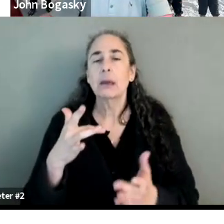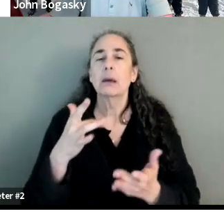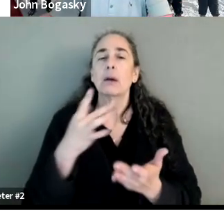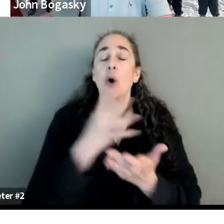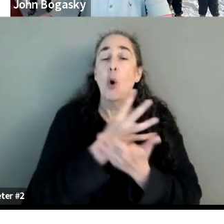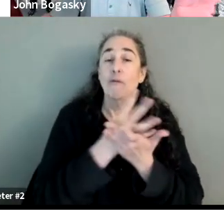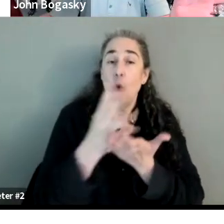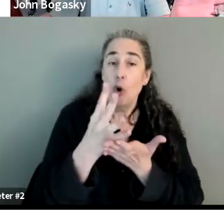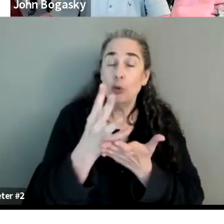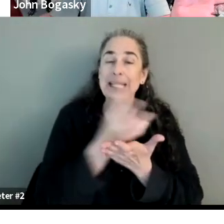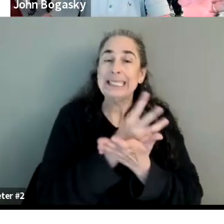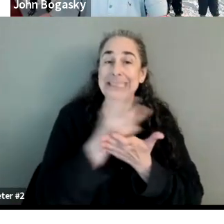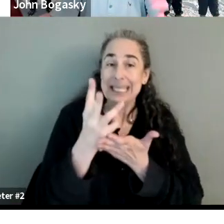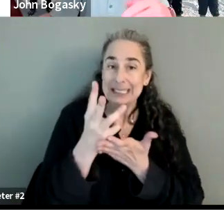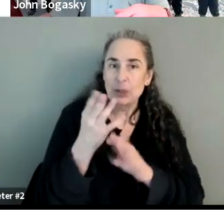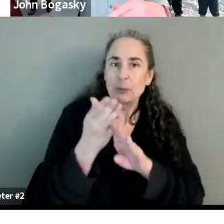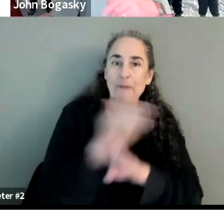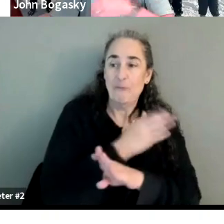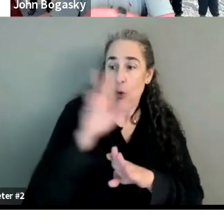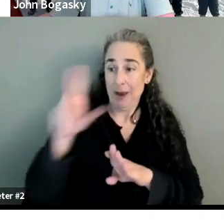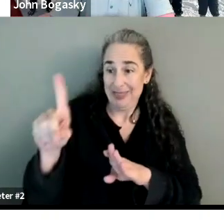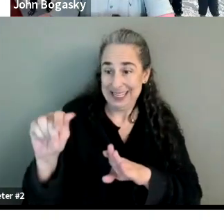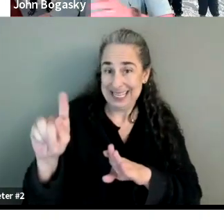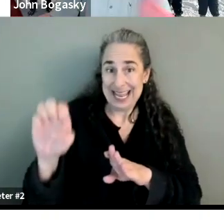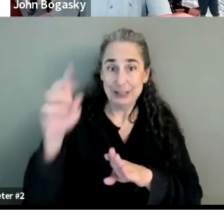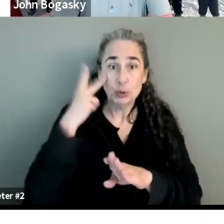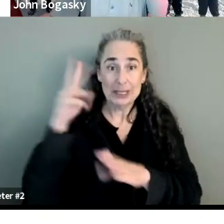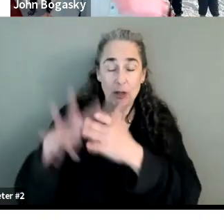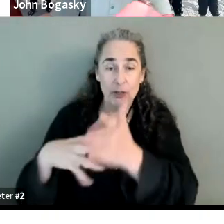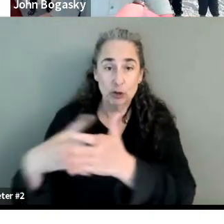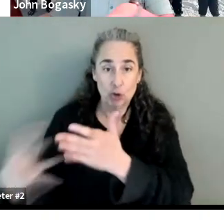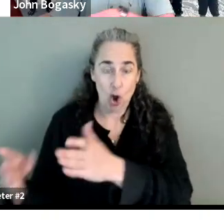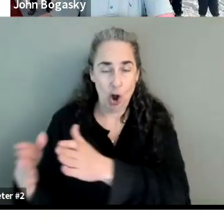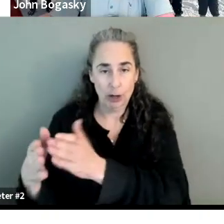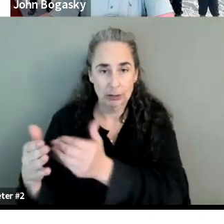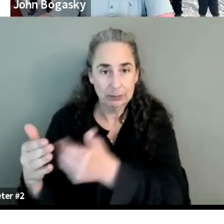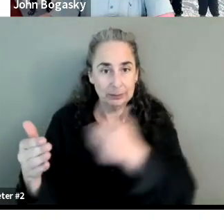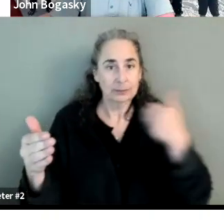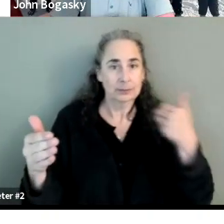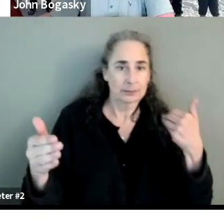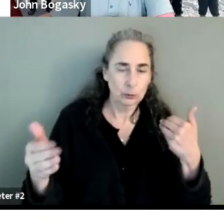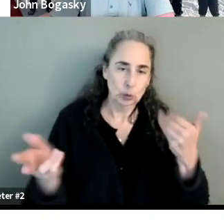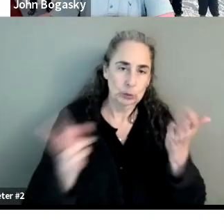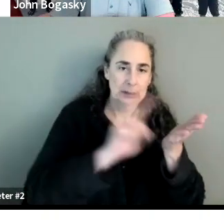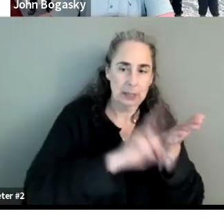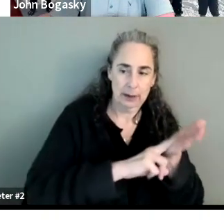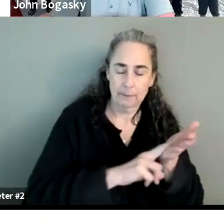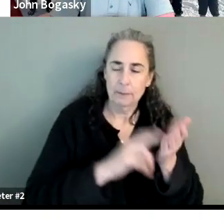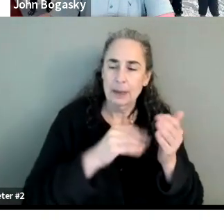on the chart that you can see right now. If you could go to the next slide,